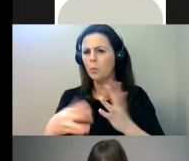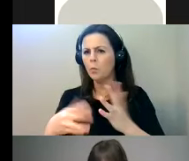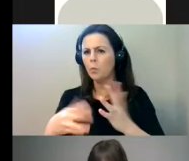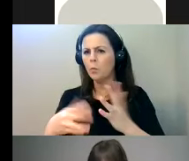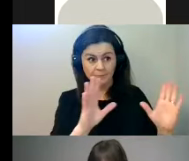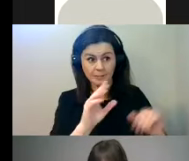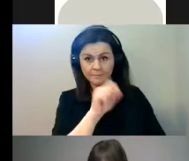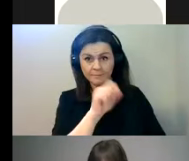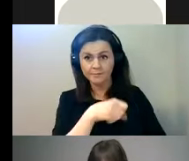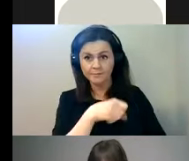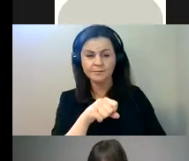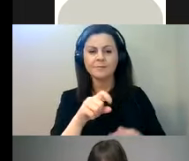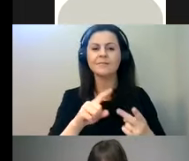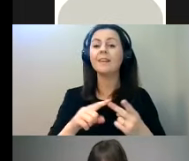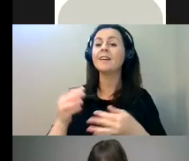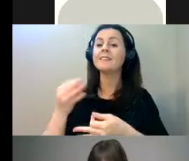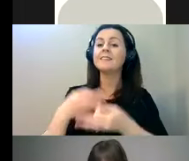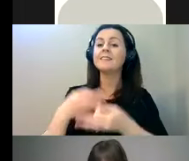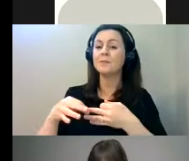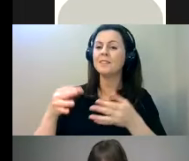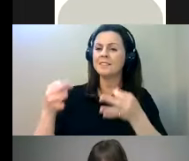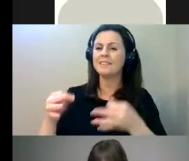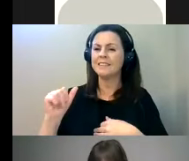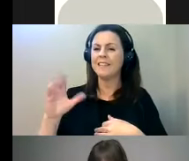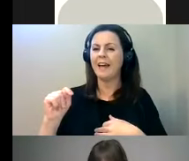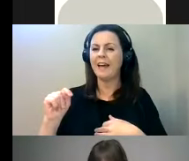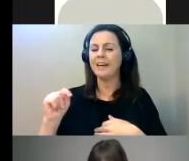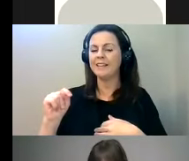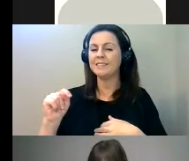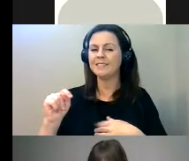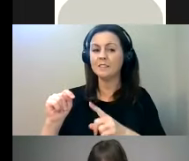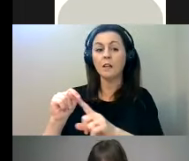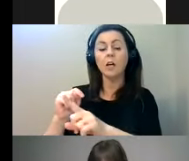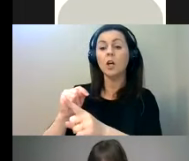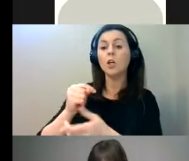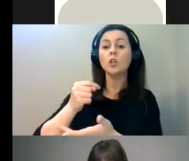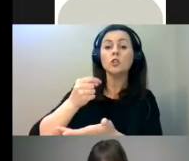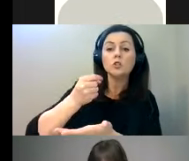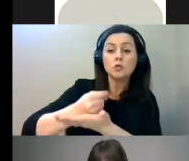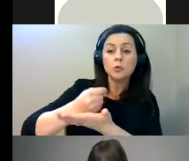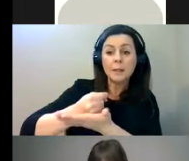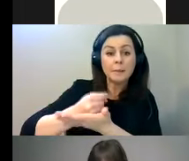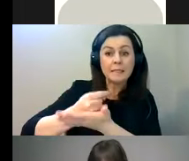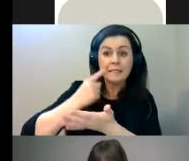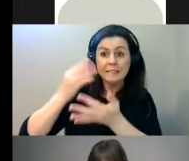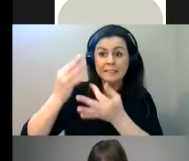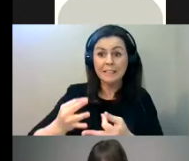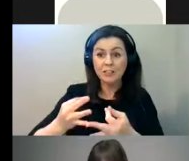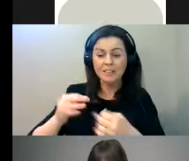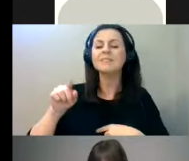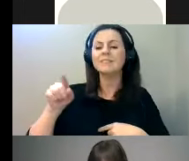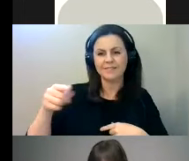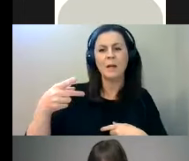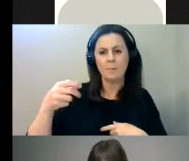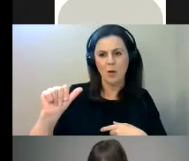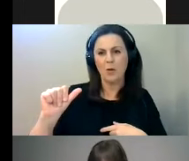Act, treatment decisions are also made by attorneys for personal care. So where if